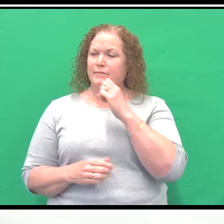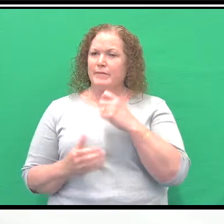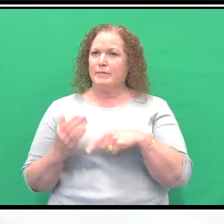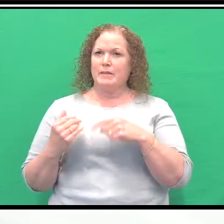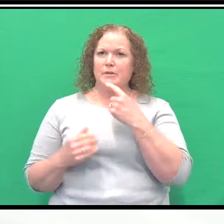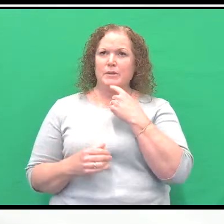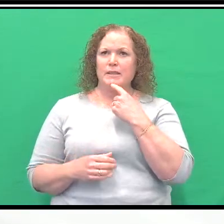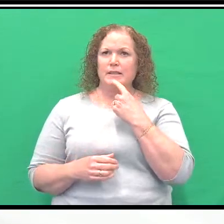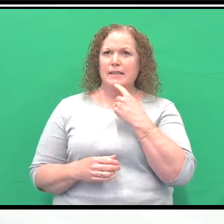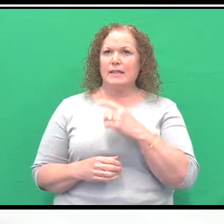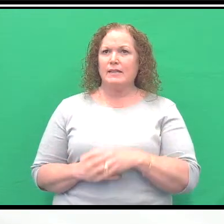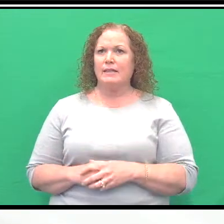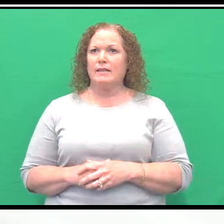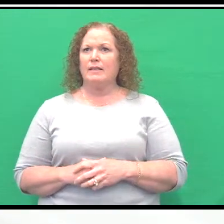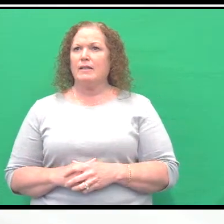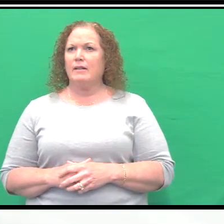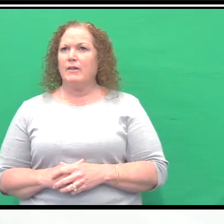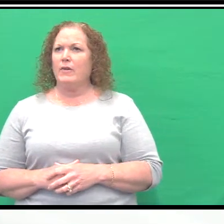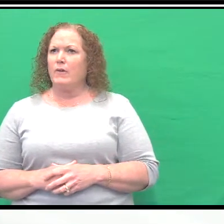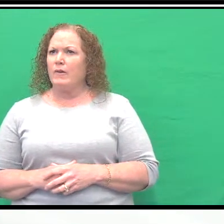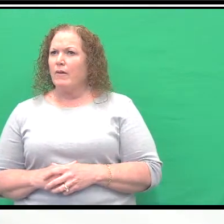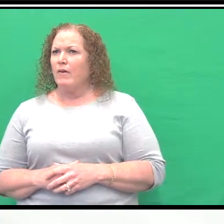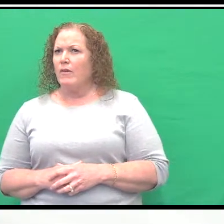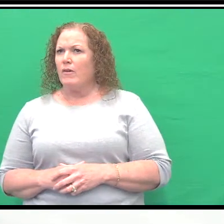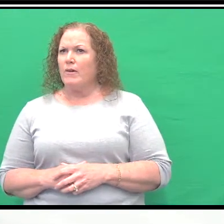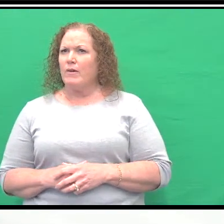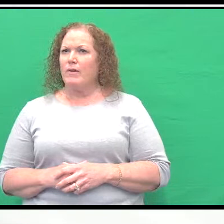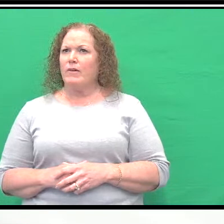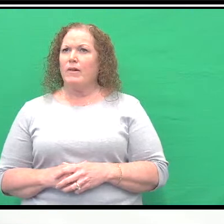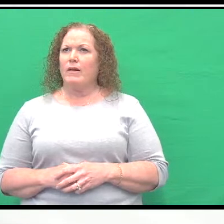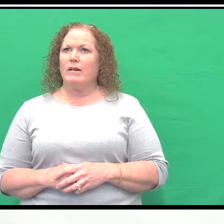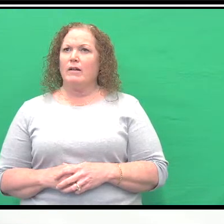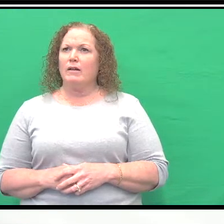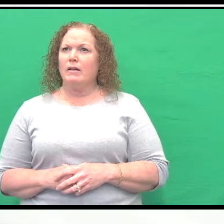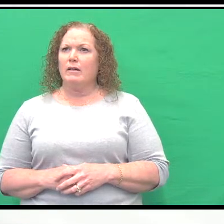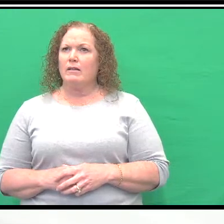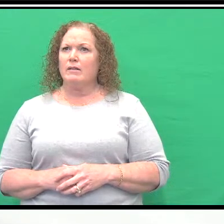2021/2022-28, recommendation and findings of fact and conclusion of law,